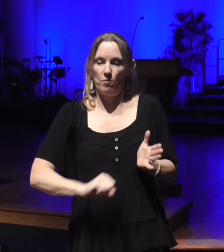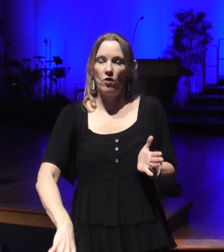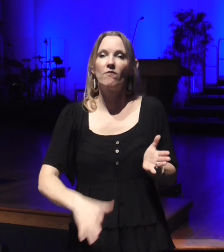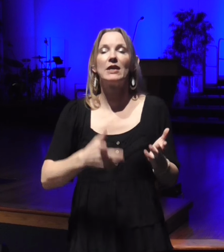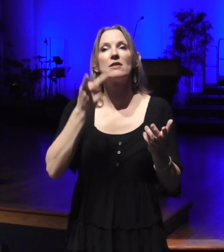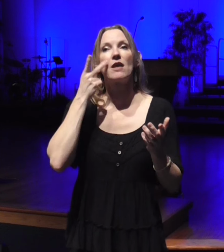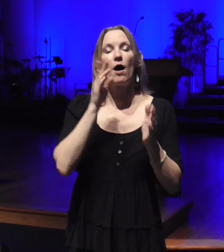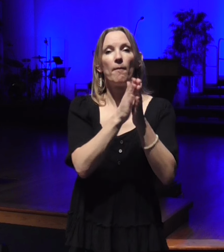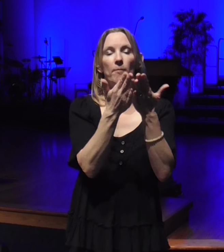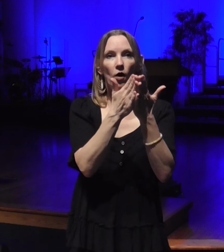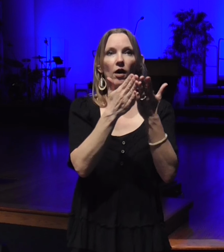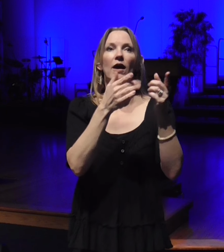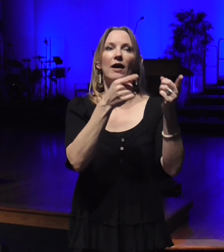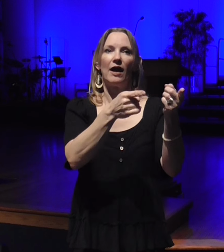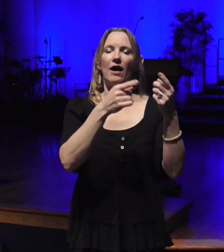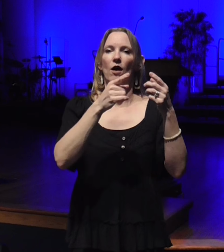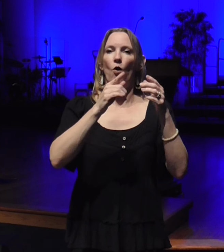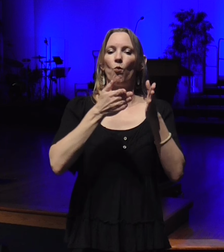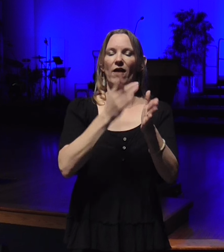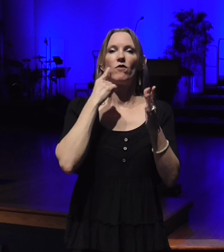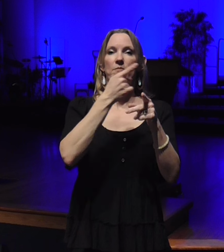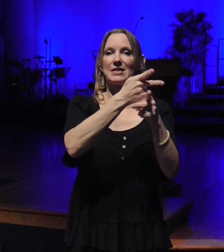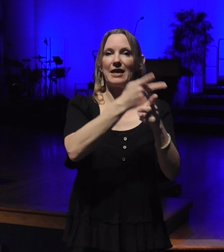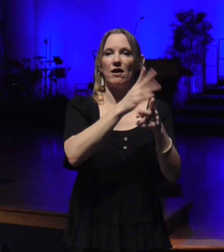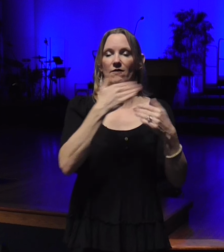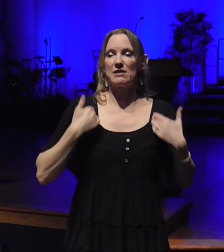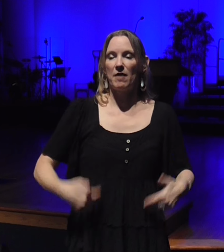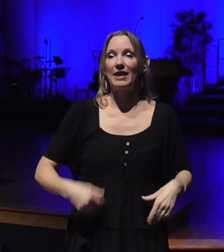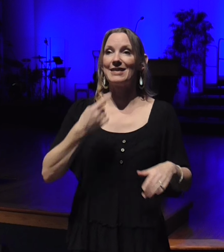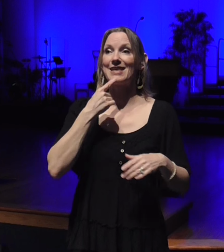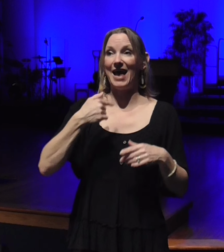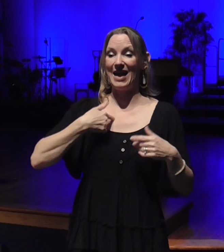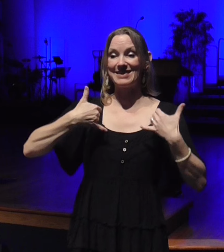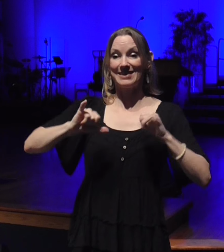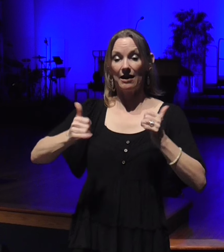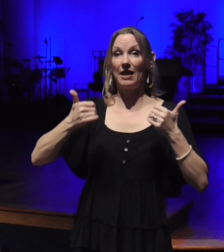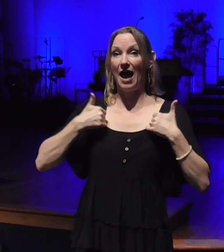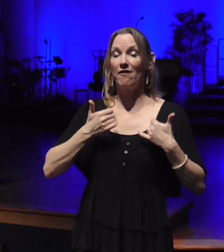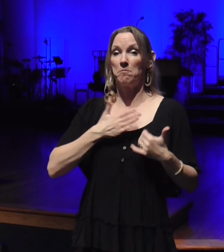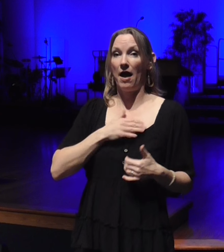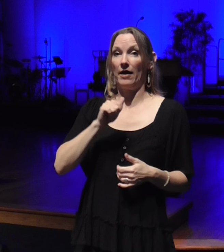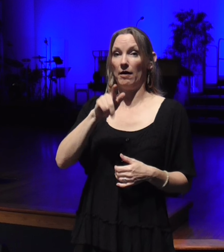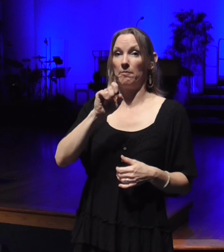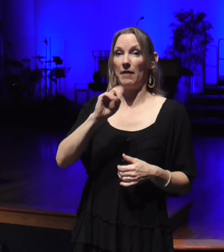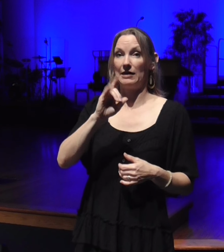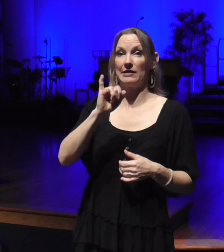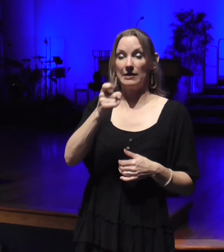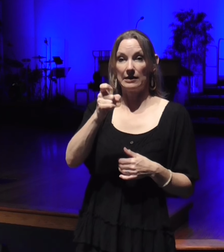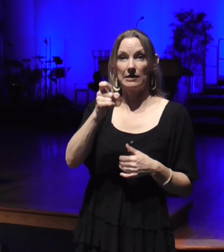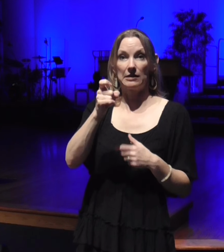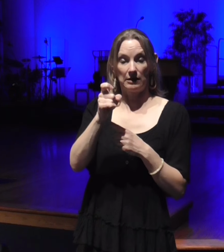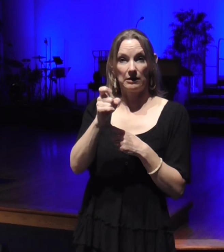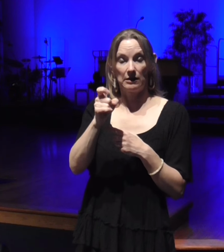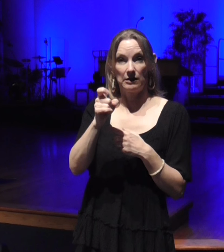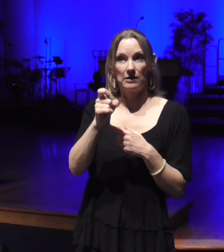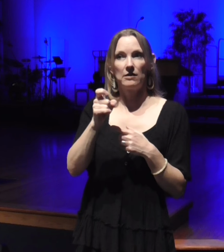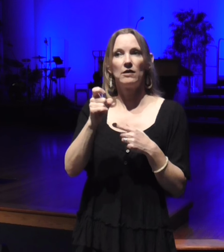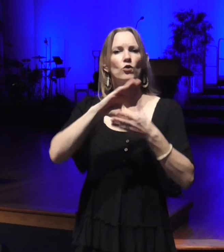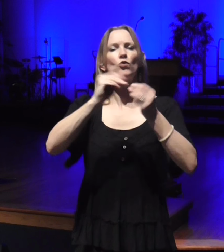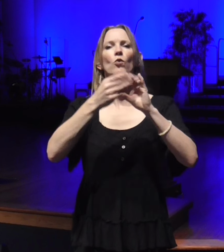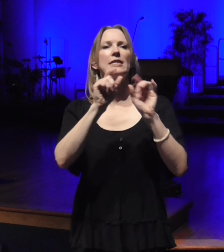an immediate way for him to care for his body. And he shares with us, and I still have my appendix. It's a different story for all